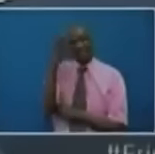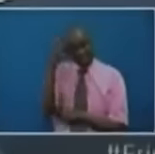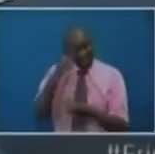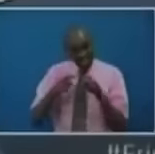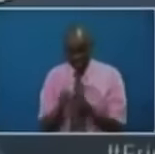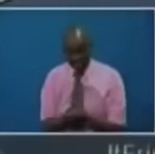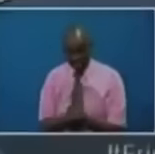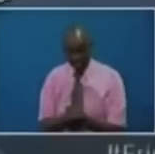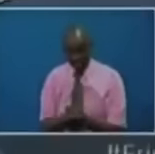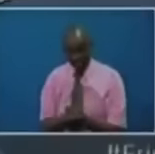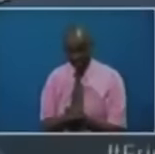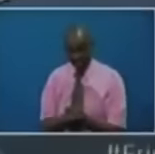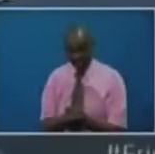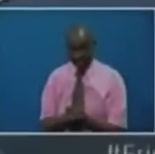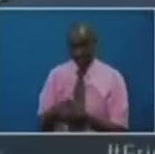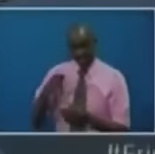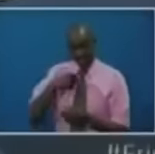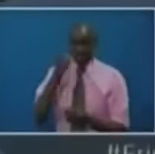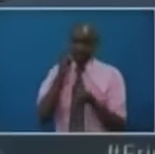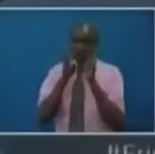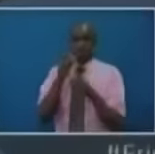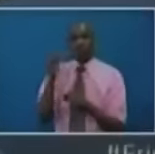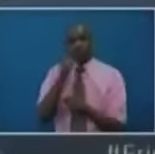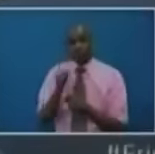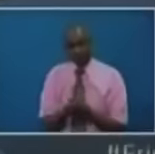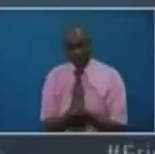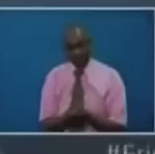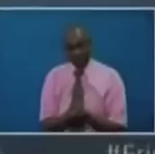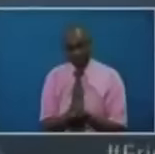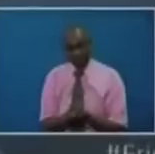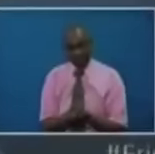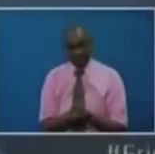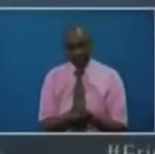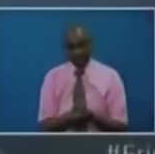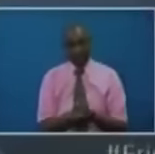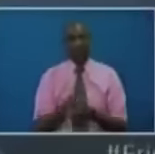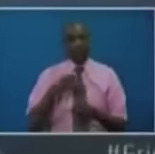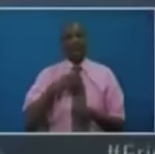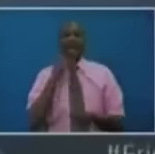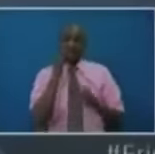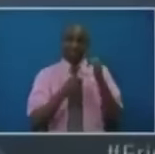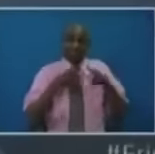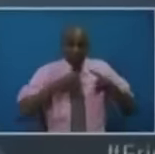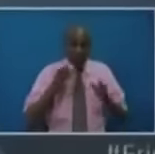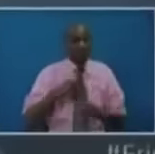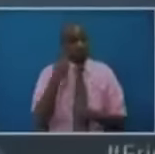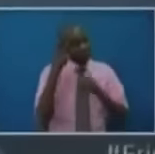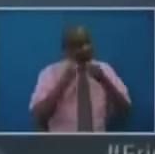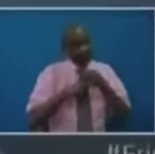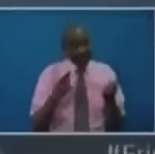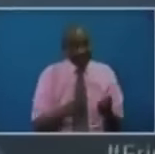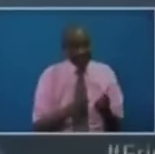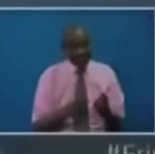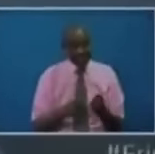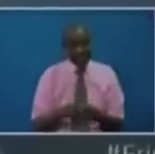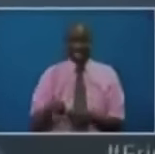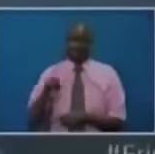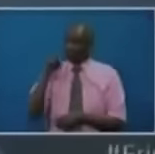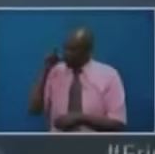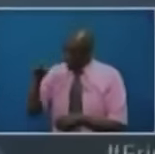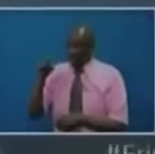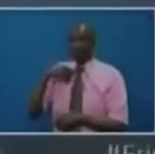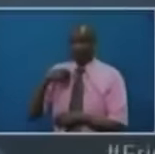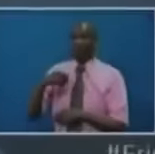years. Yeah. And I'm just 22 years old. And my last born is 26. Wow. Years so, old. So he's been on